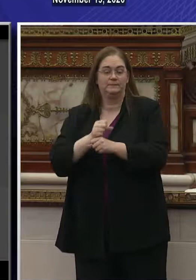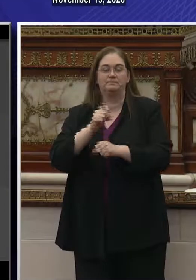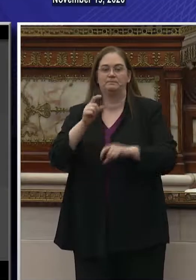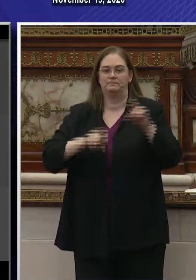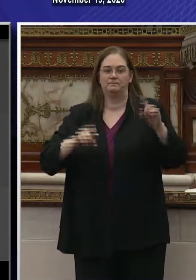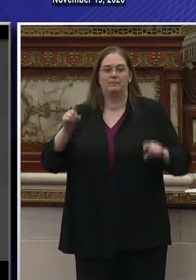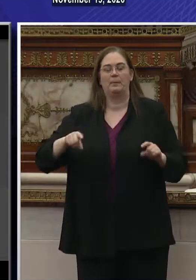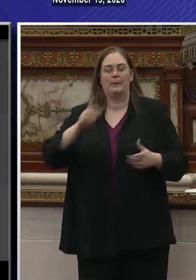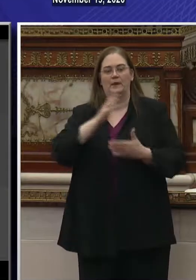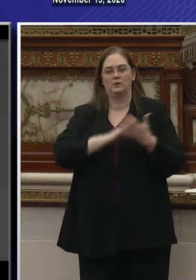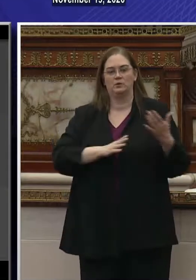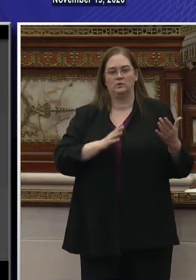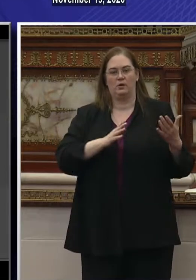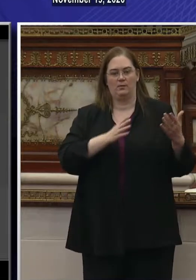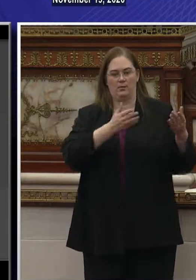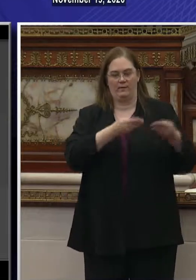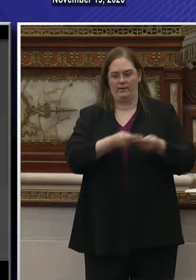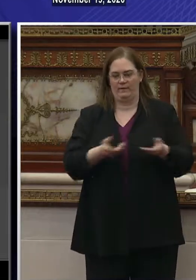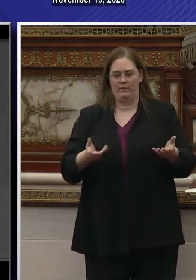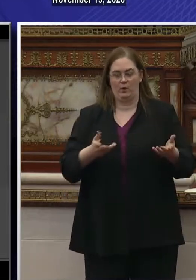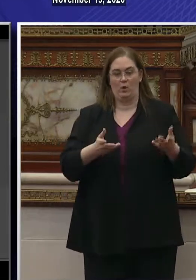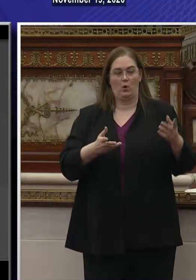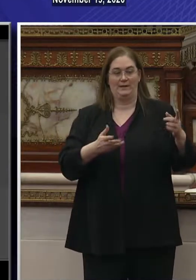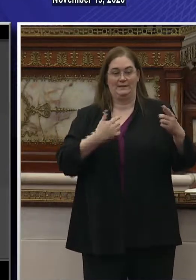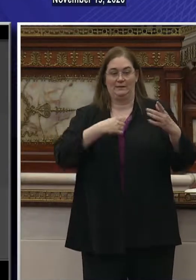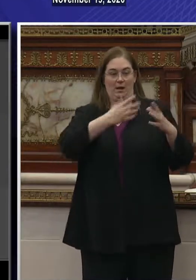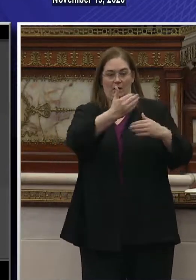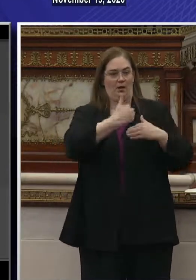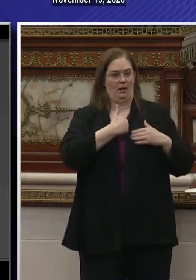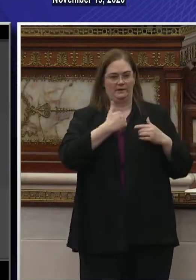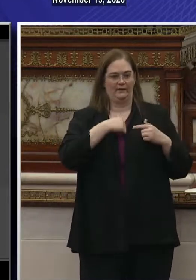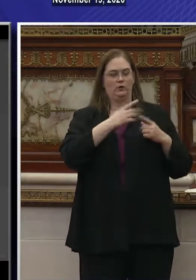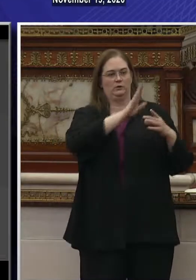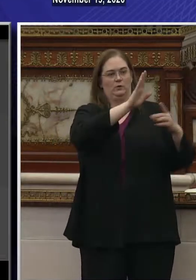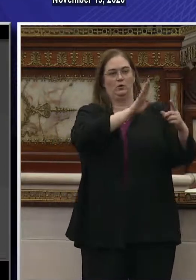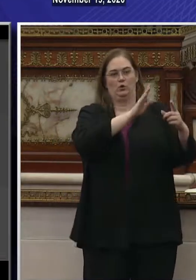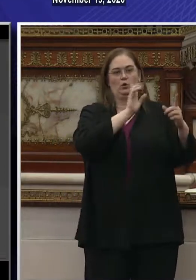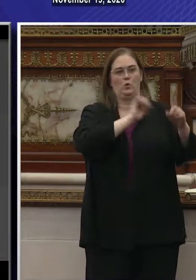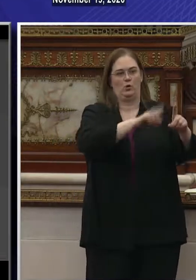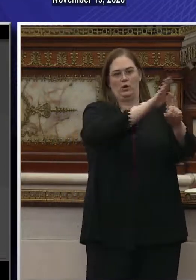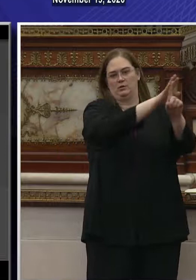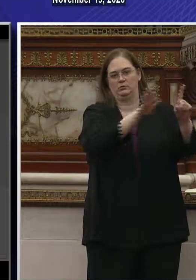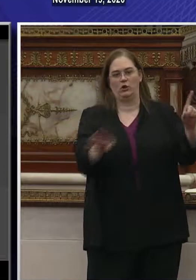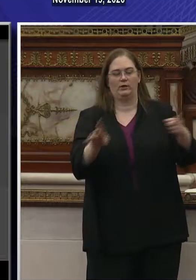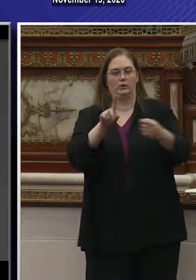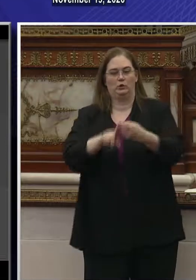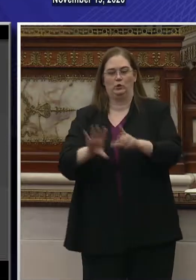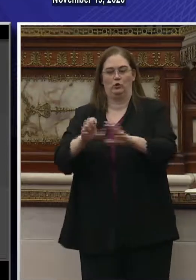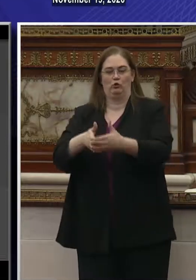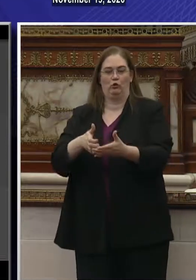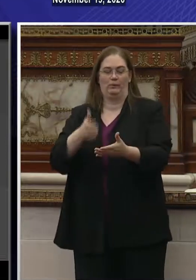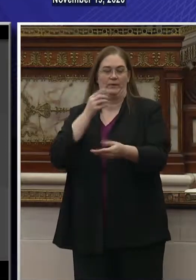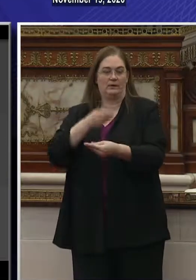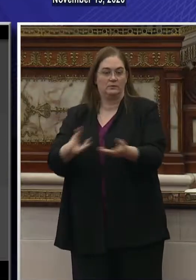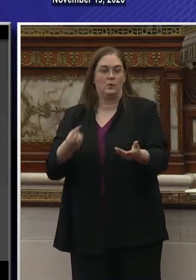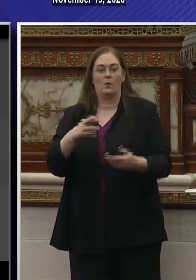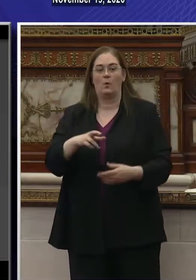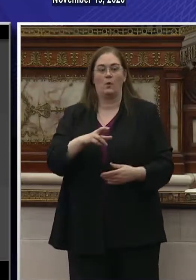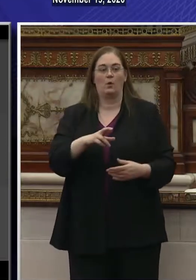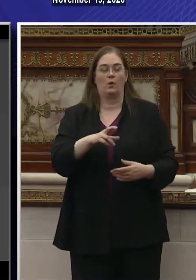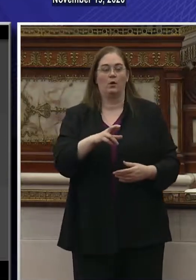some of the flow of vaccine could go directly to the person or groups that are administering the vaccine, or they